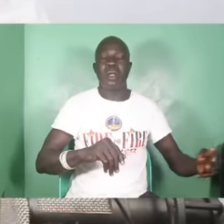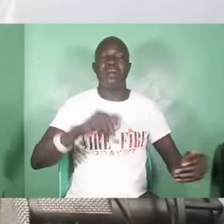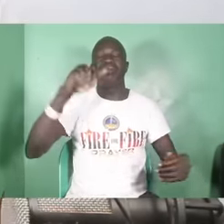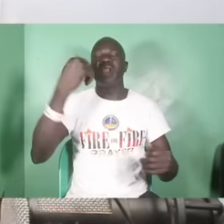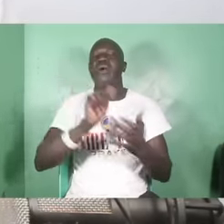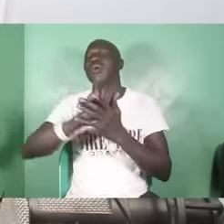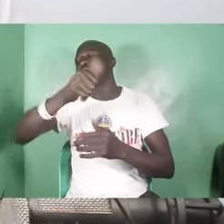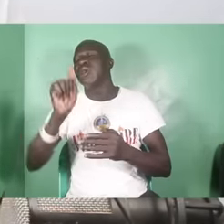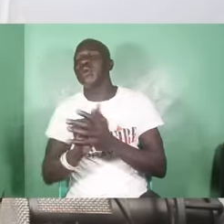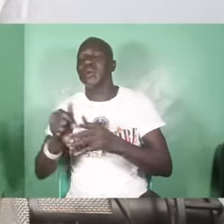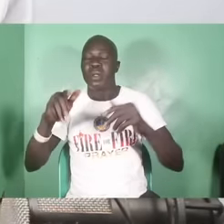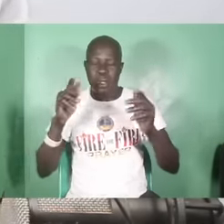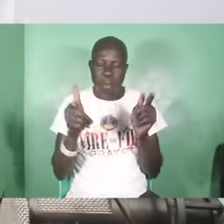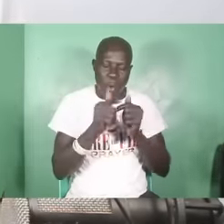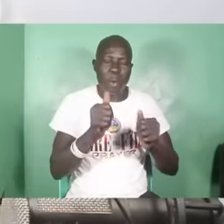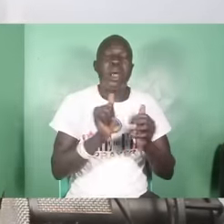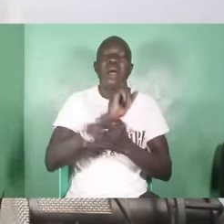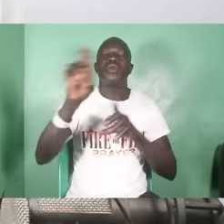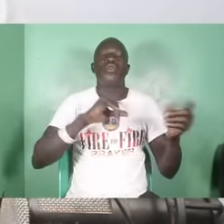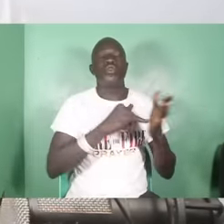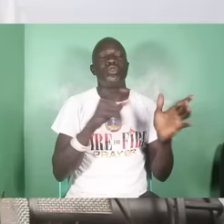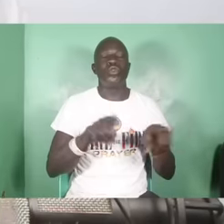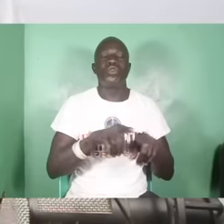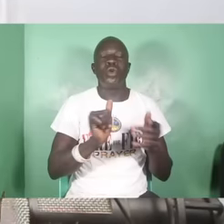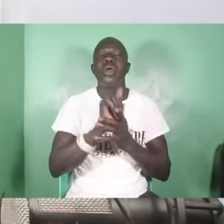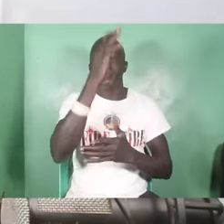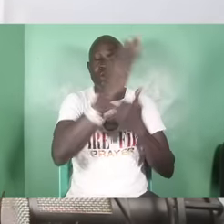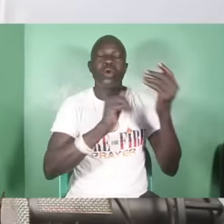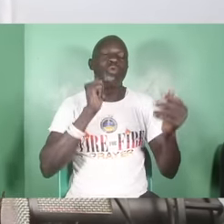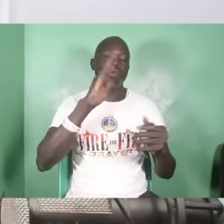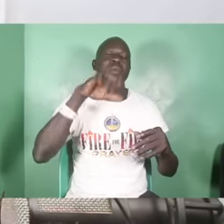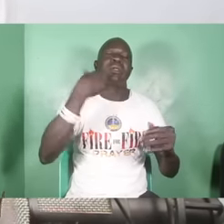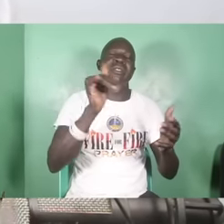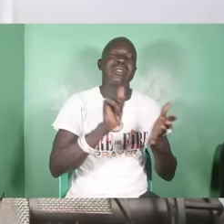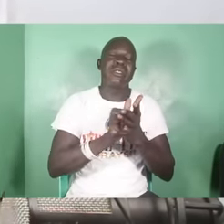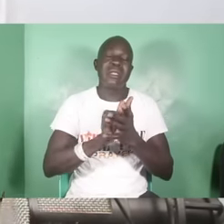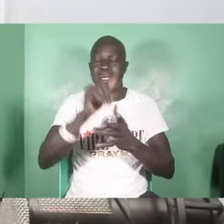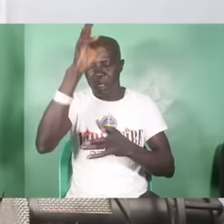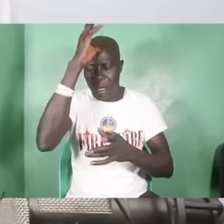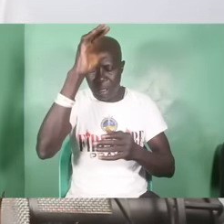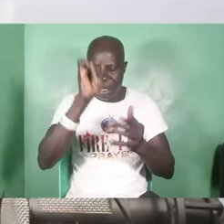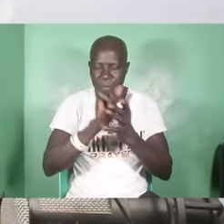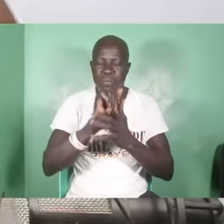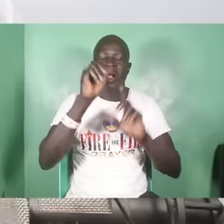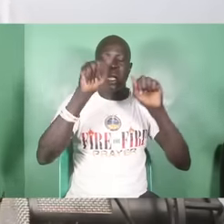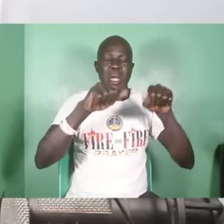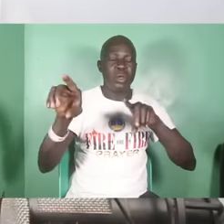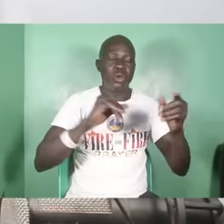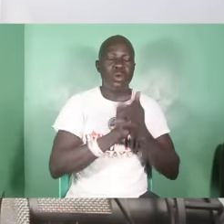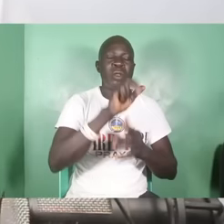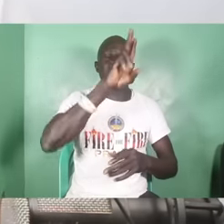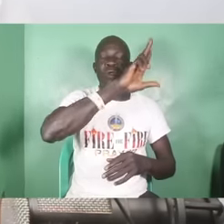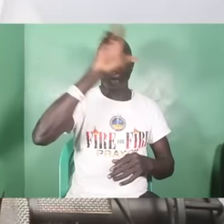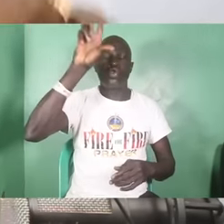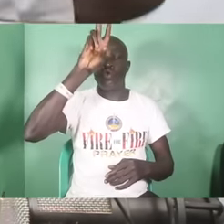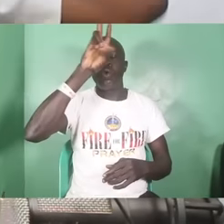eh ibi ti agbara re mo let's I know she be. I say she do so. Mama can a woman say. Na no only daddy. He said daddy. Only to only say the 500 meji. Can you